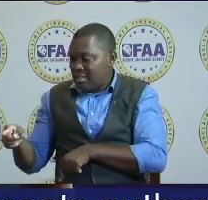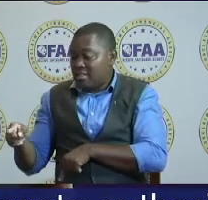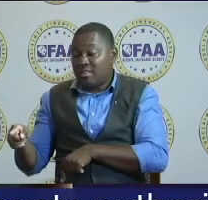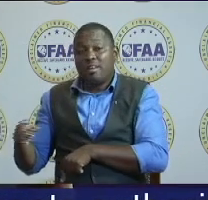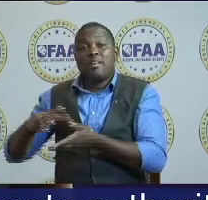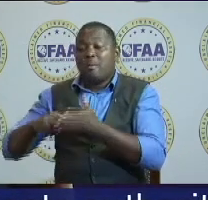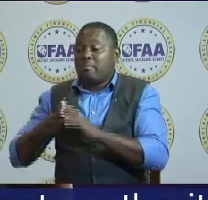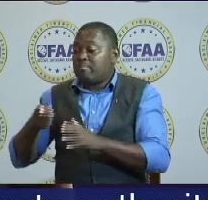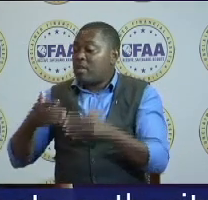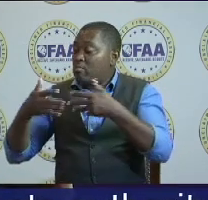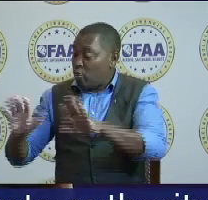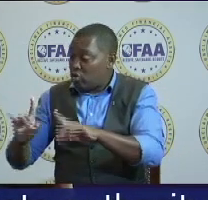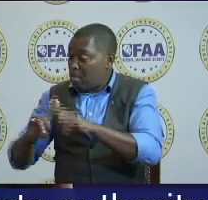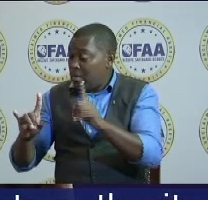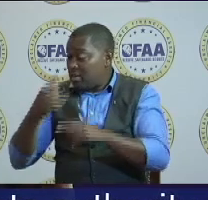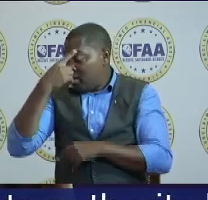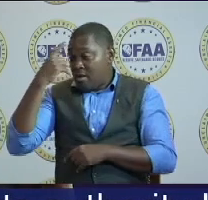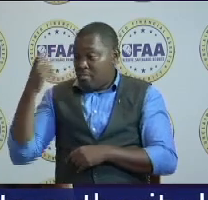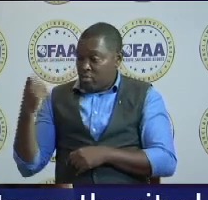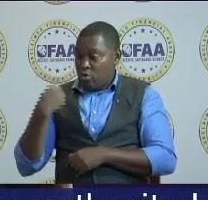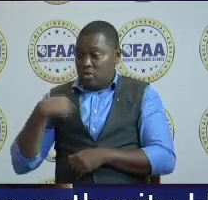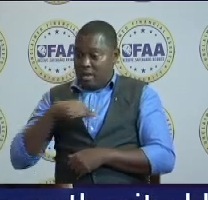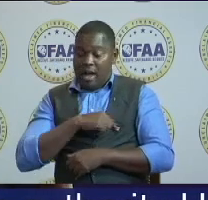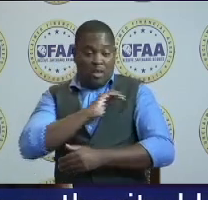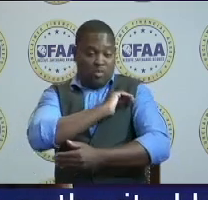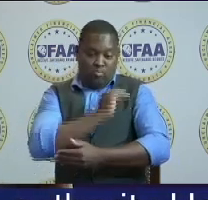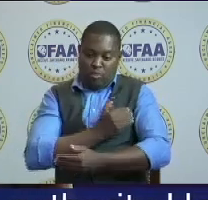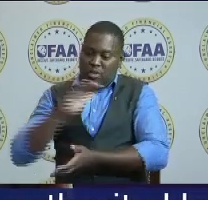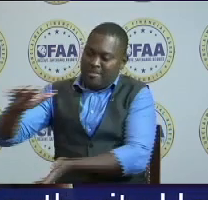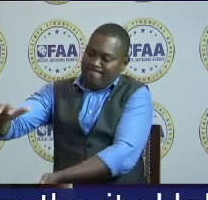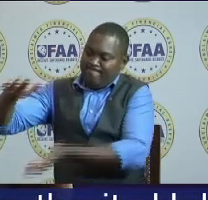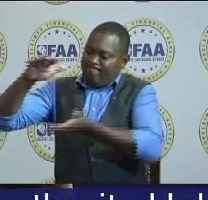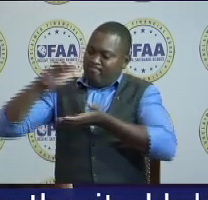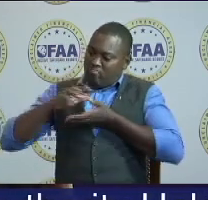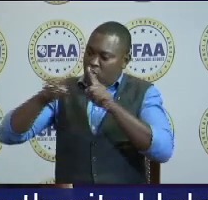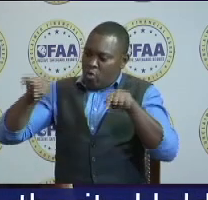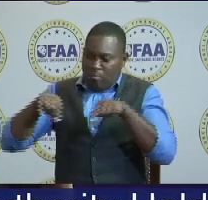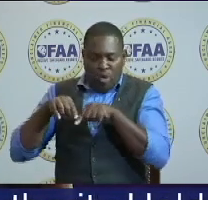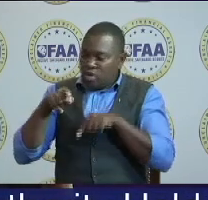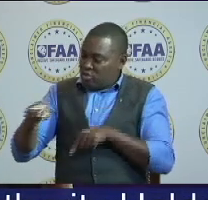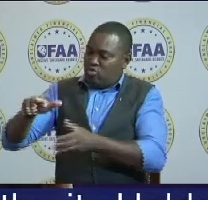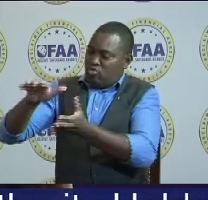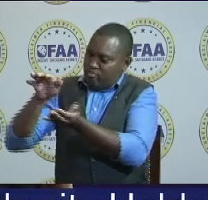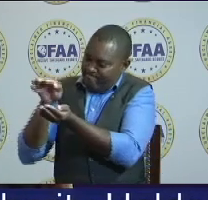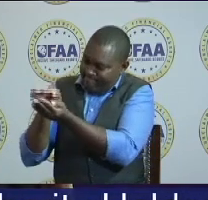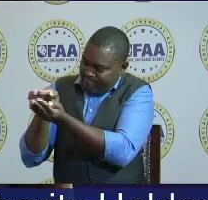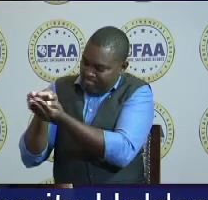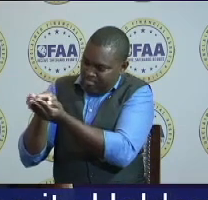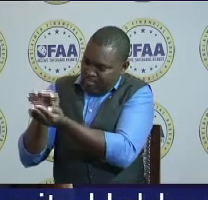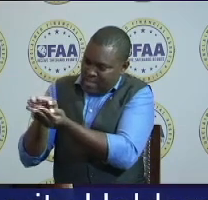assets. But because the authority, we are not receiving the physical boxes now, you hold those boxes on our